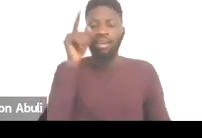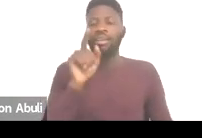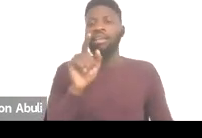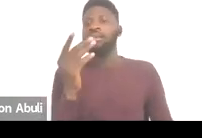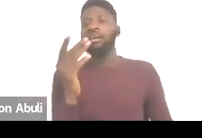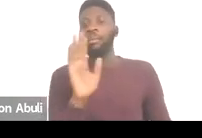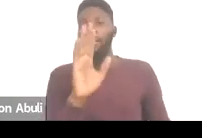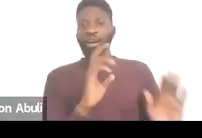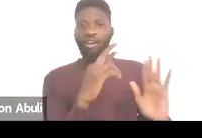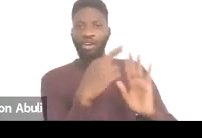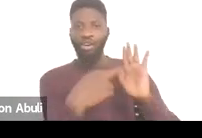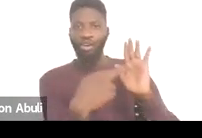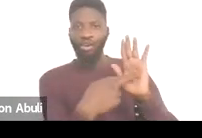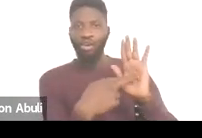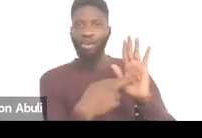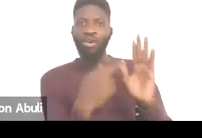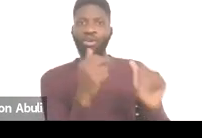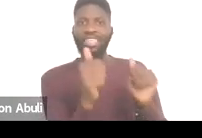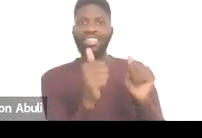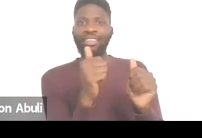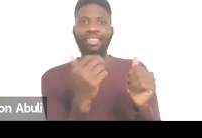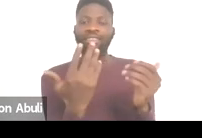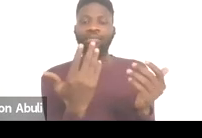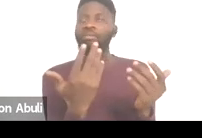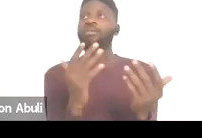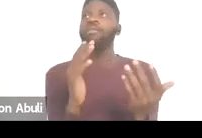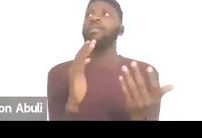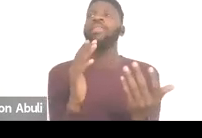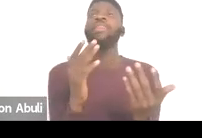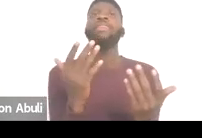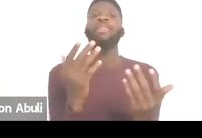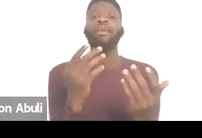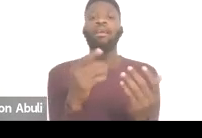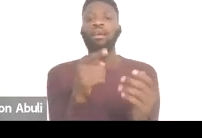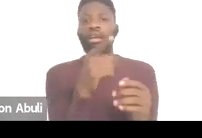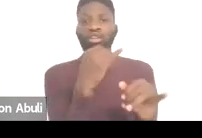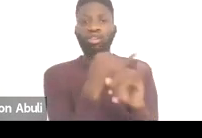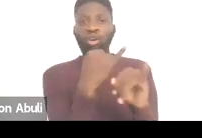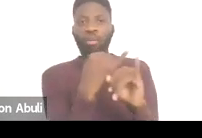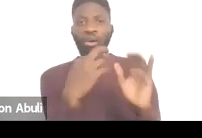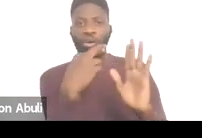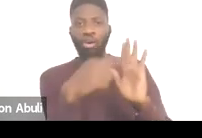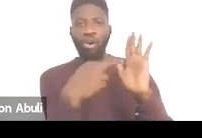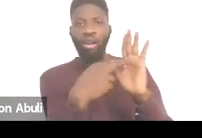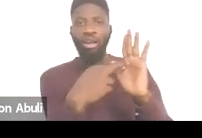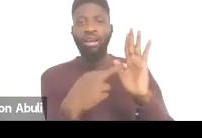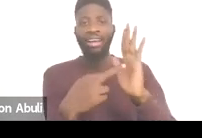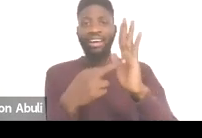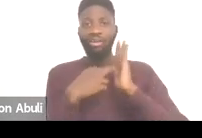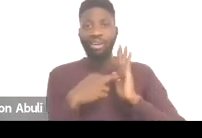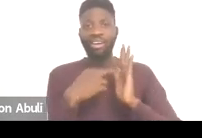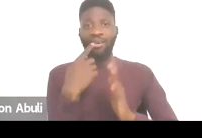that you're going to take up looks like? What is required of that job role? For example, if